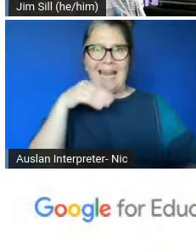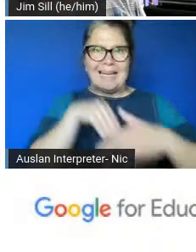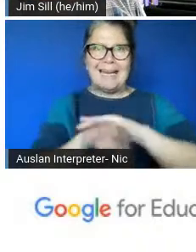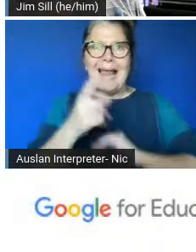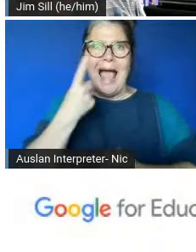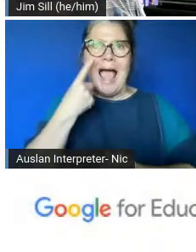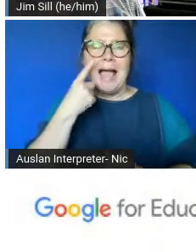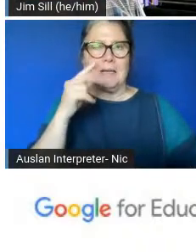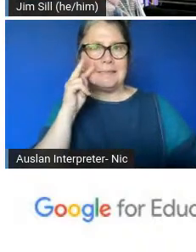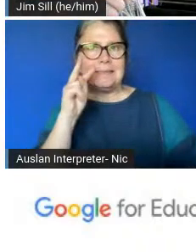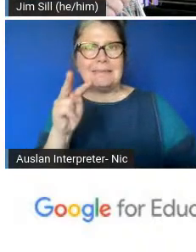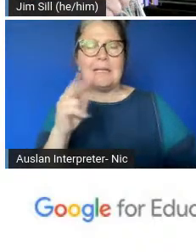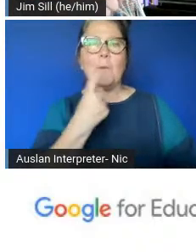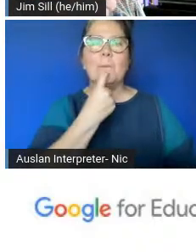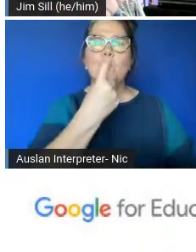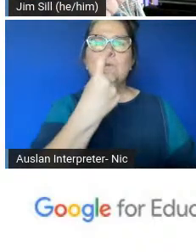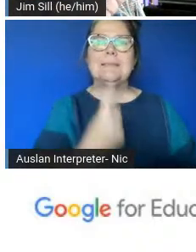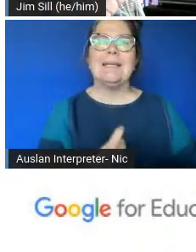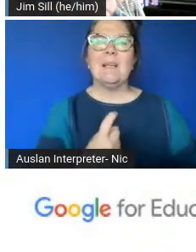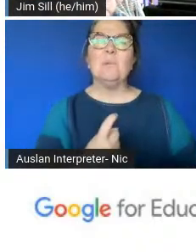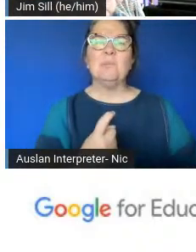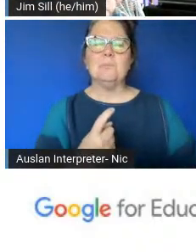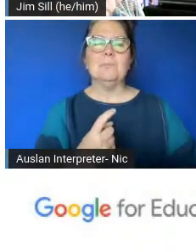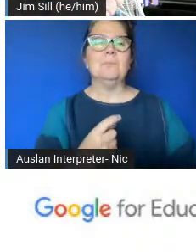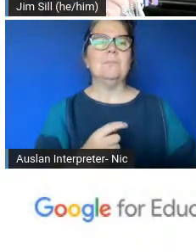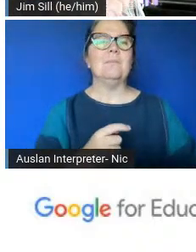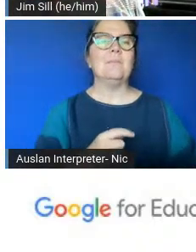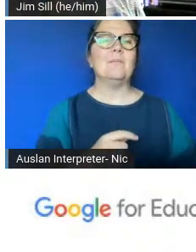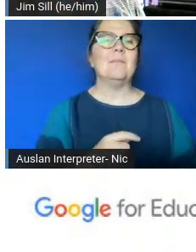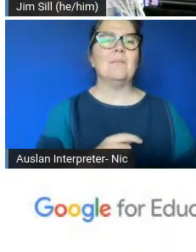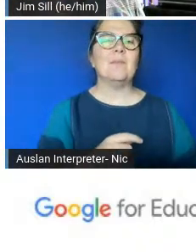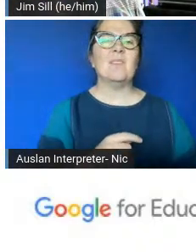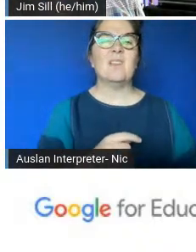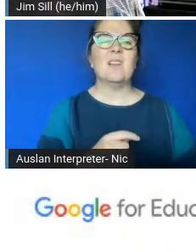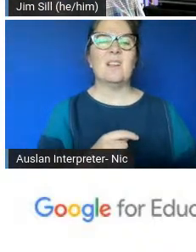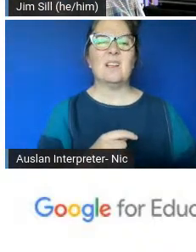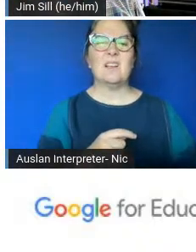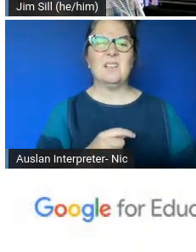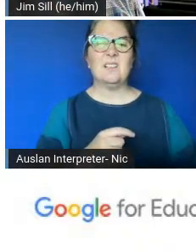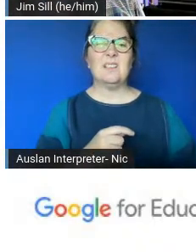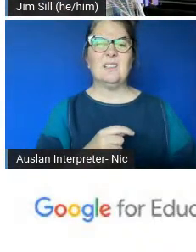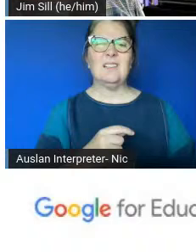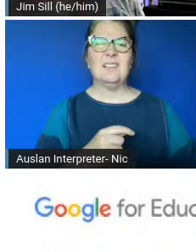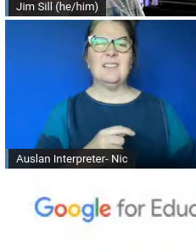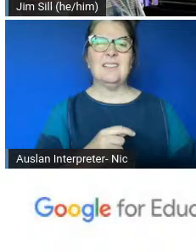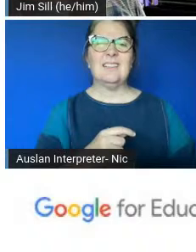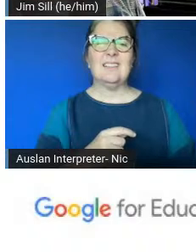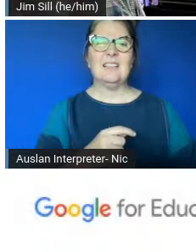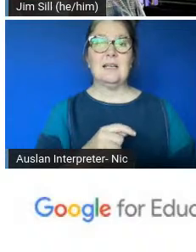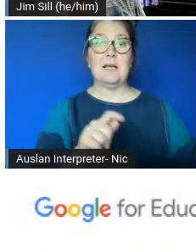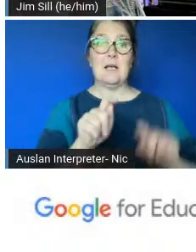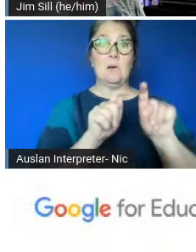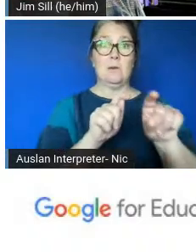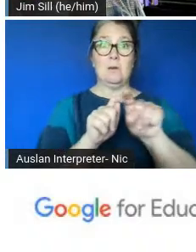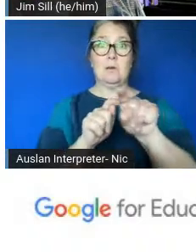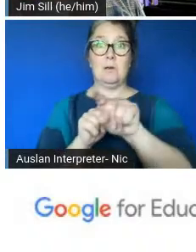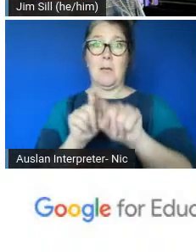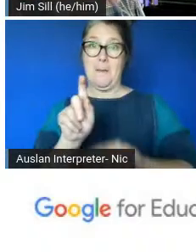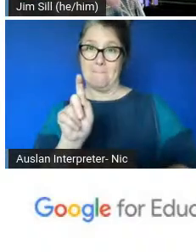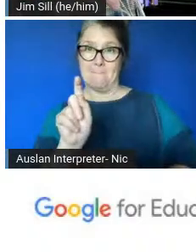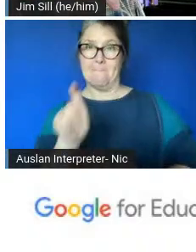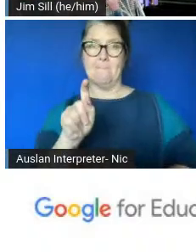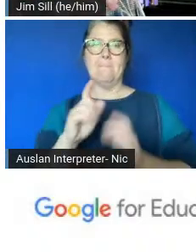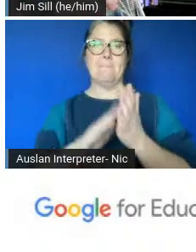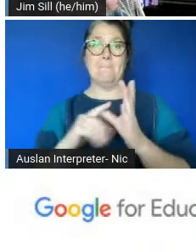are called museums, are called collections in this. But click on the map, and here we are making that connection again to maps. And it's what I